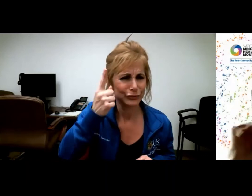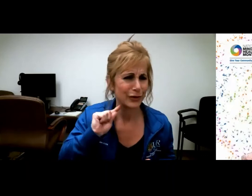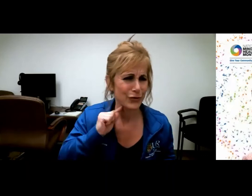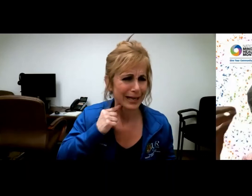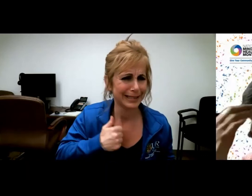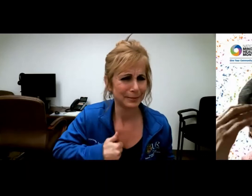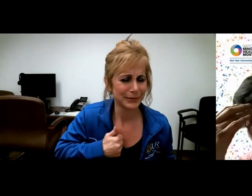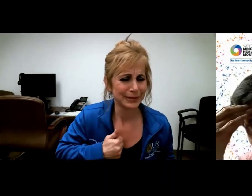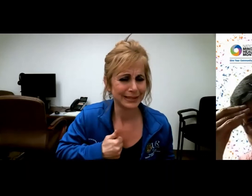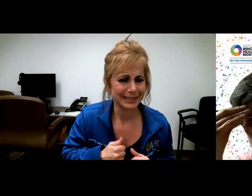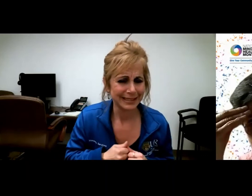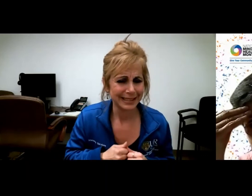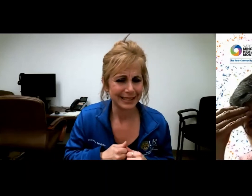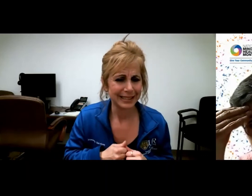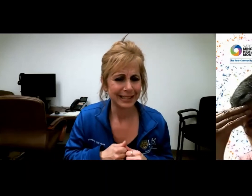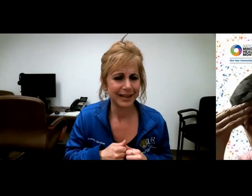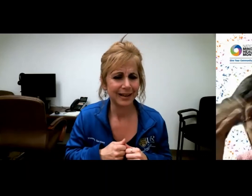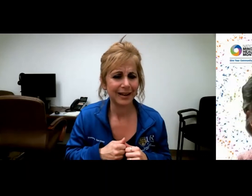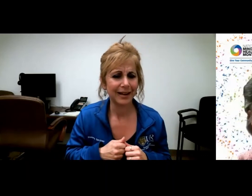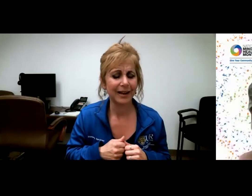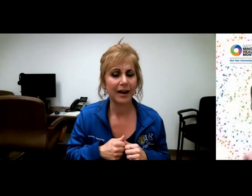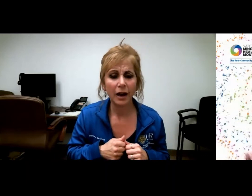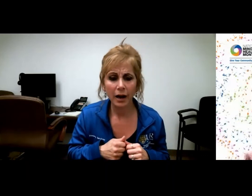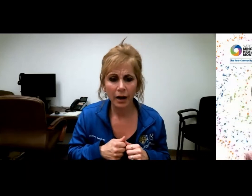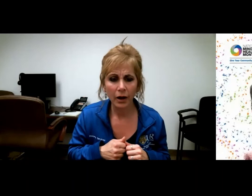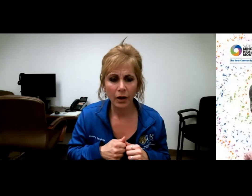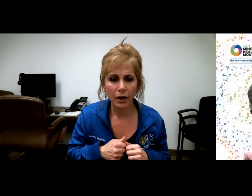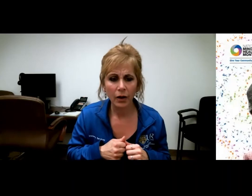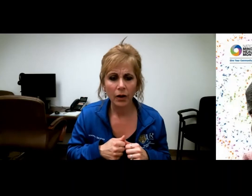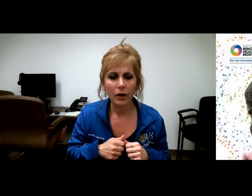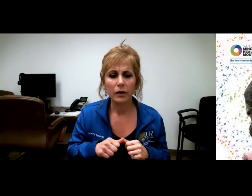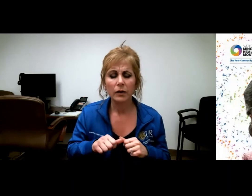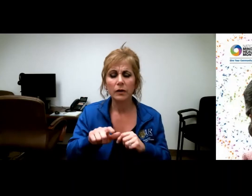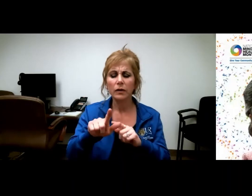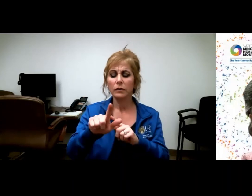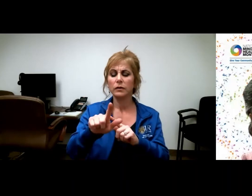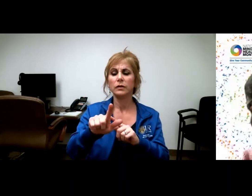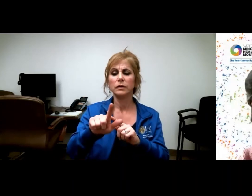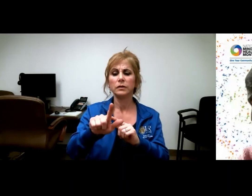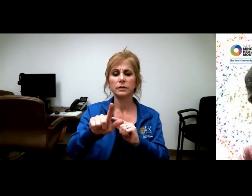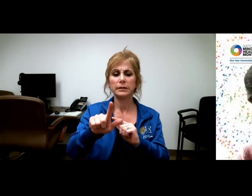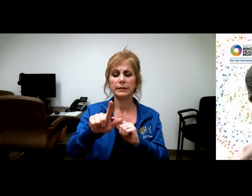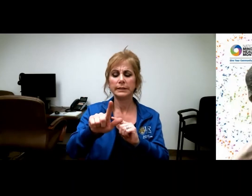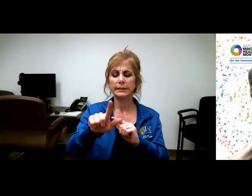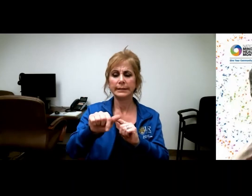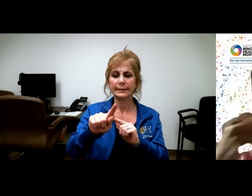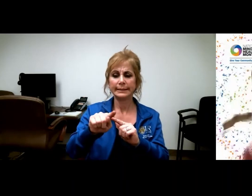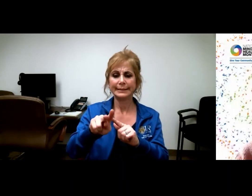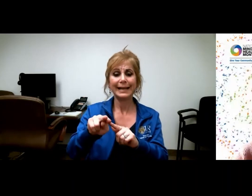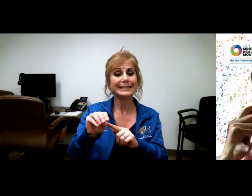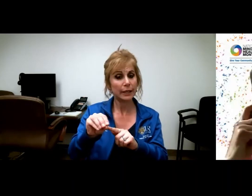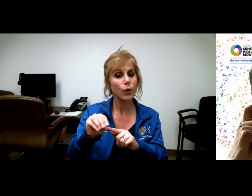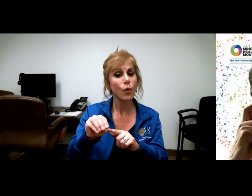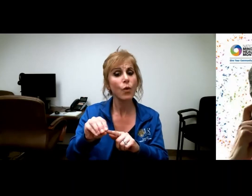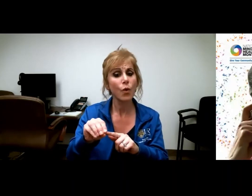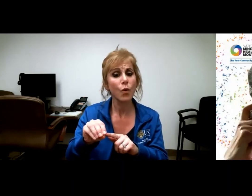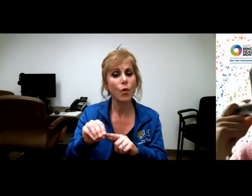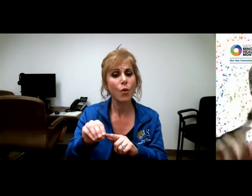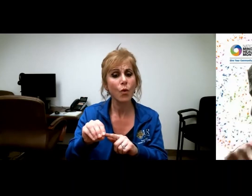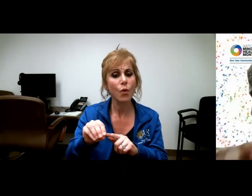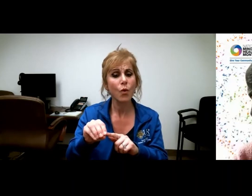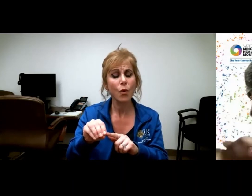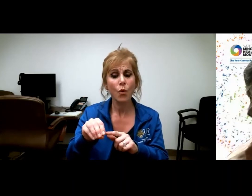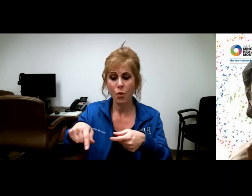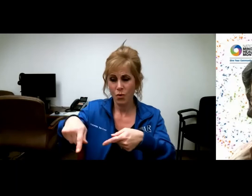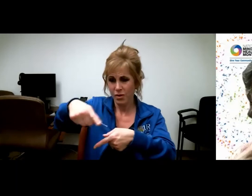to whites and African Americans, correct? That doesn't happen with African Americans. The differences in mortality among African Americans